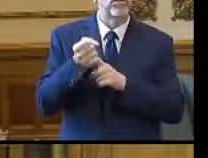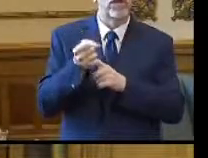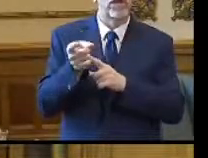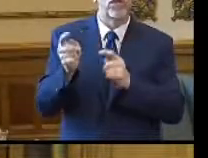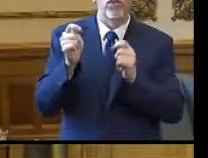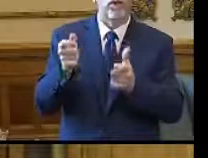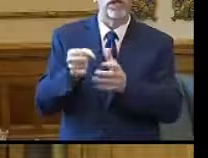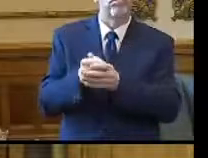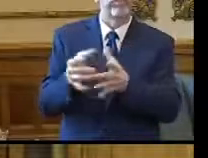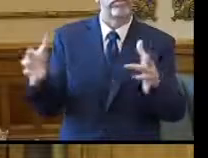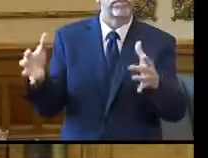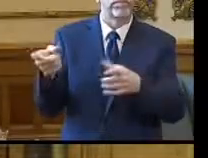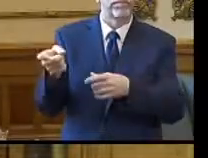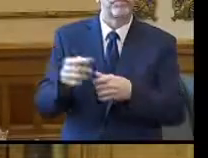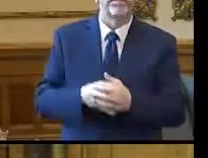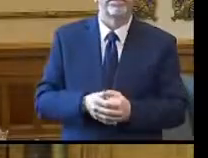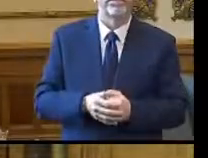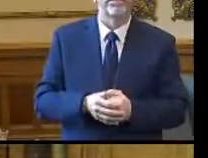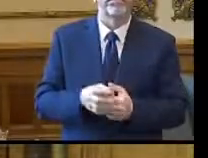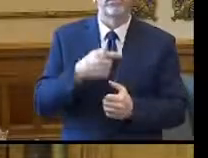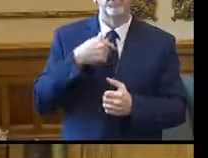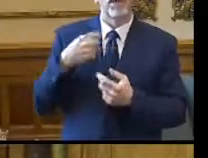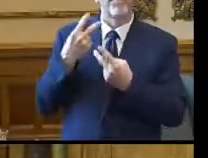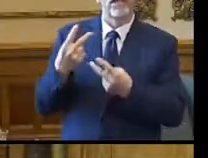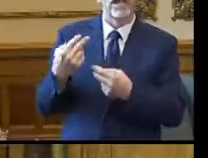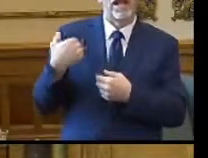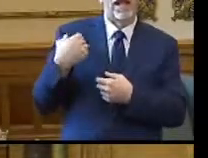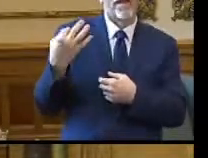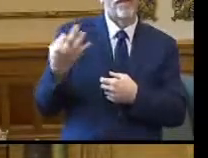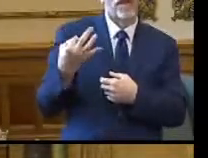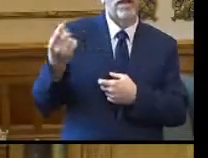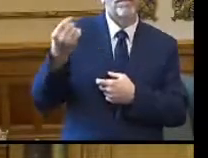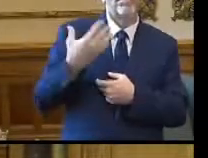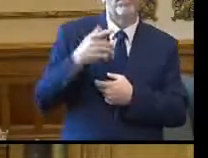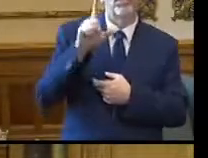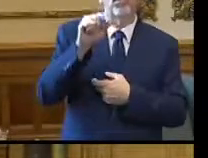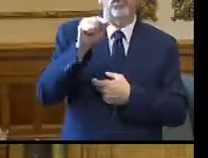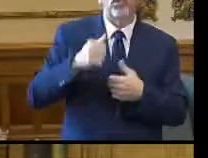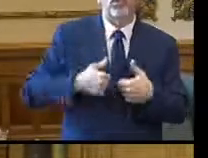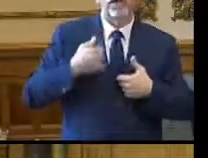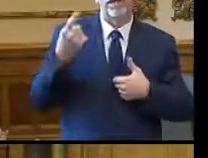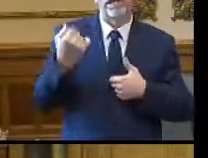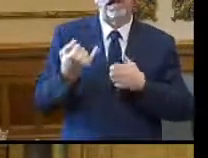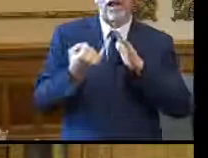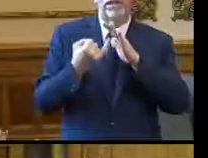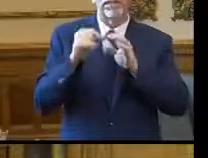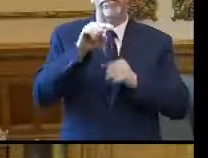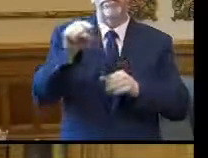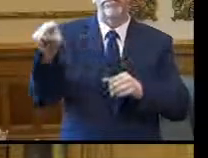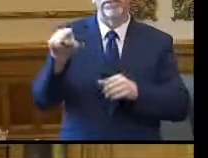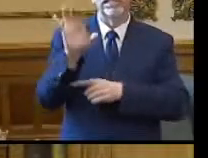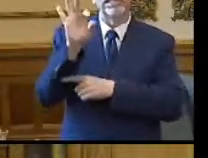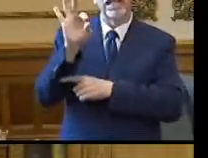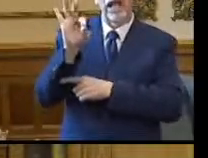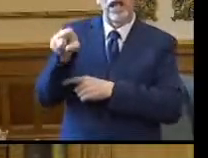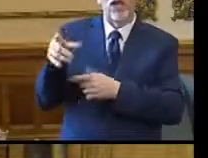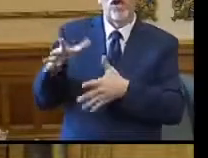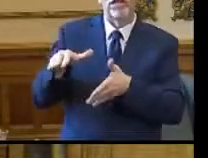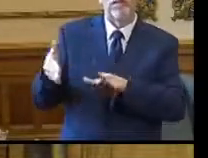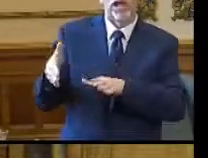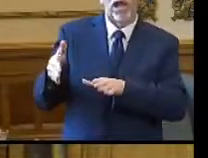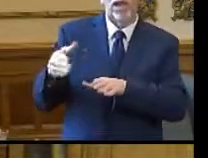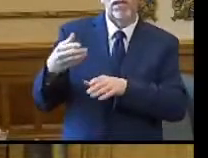quickly escalated. When we visited on Friday, we were informed that 20 residents were in isolation and that 9 individuals had